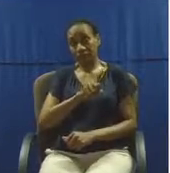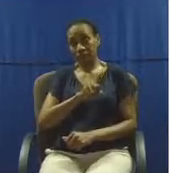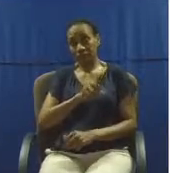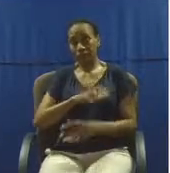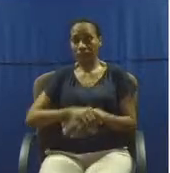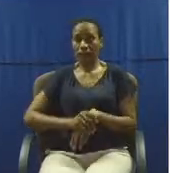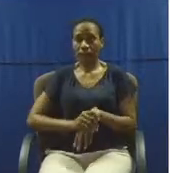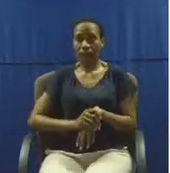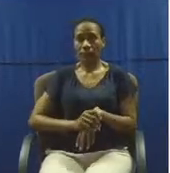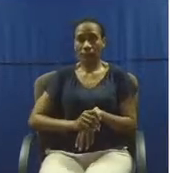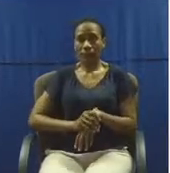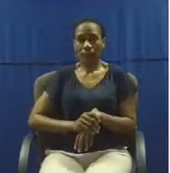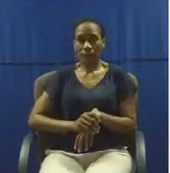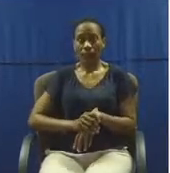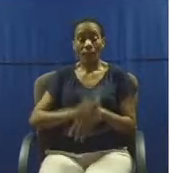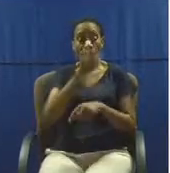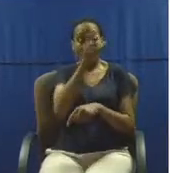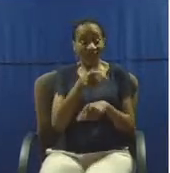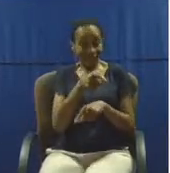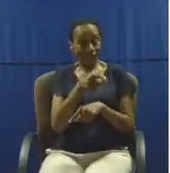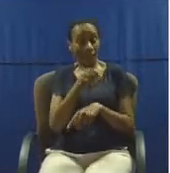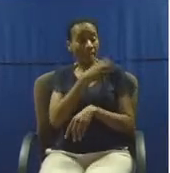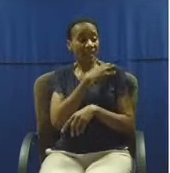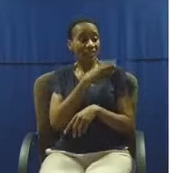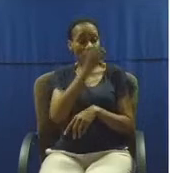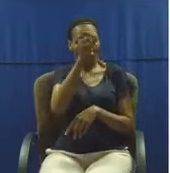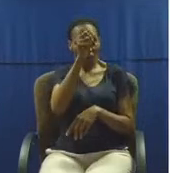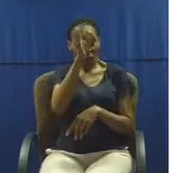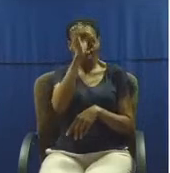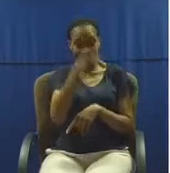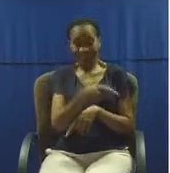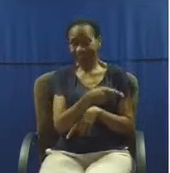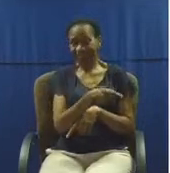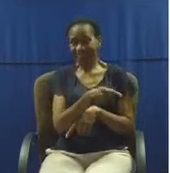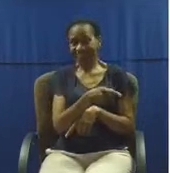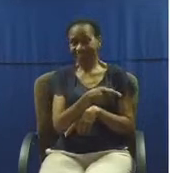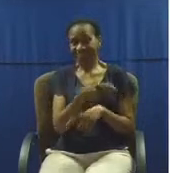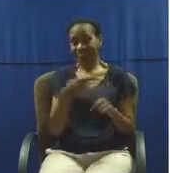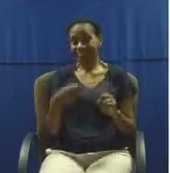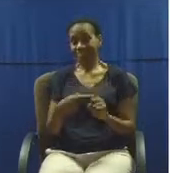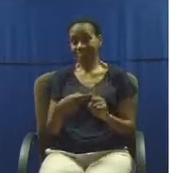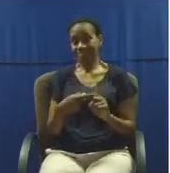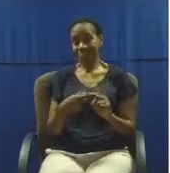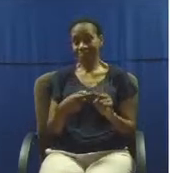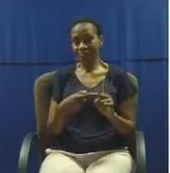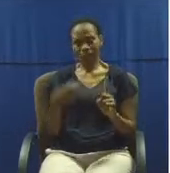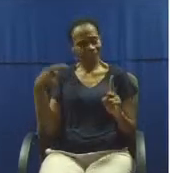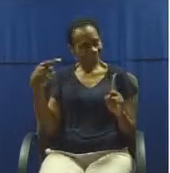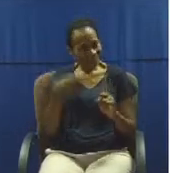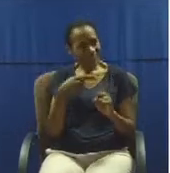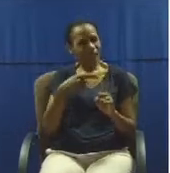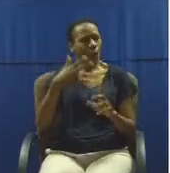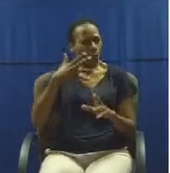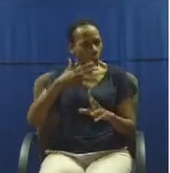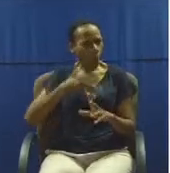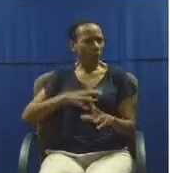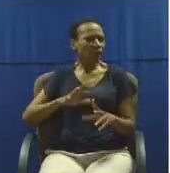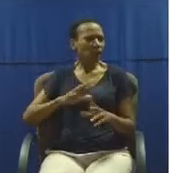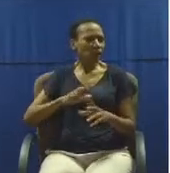present Minister of Police, he wants to also make